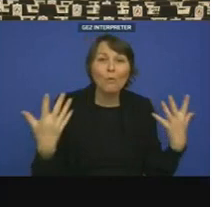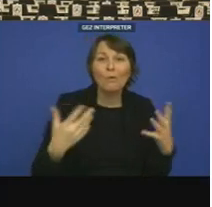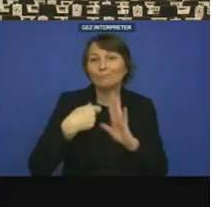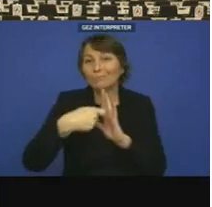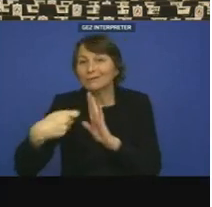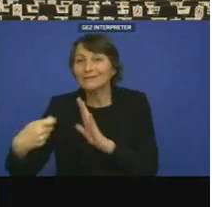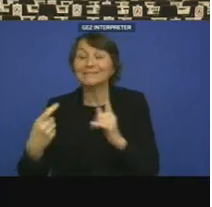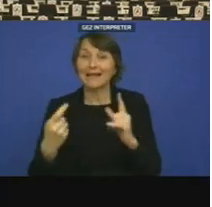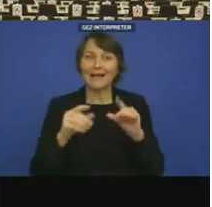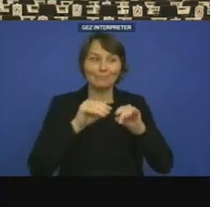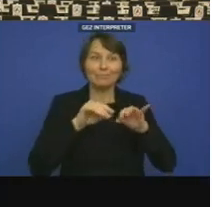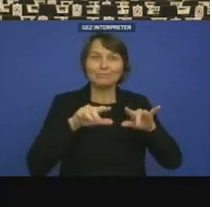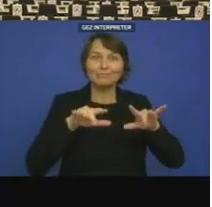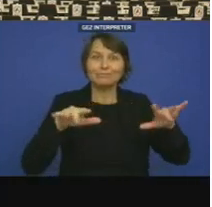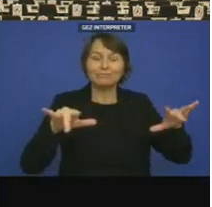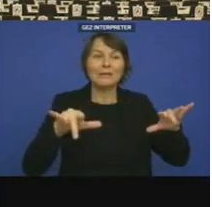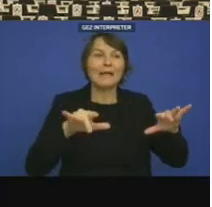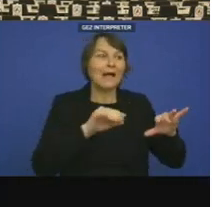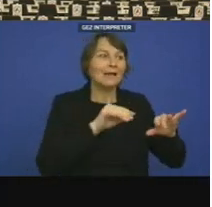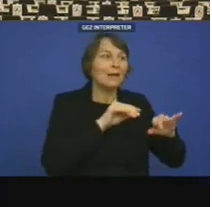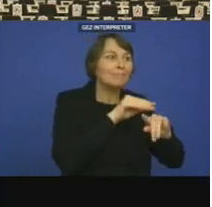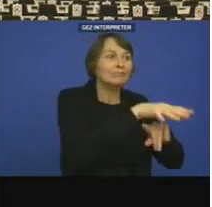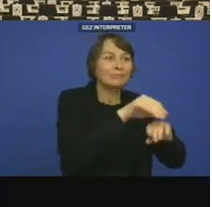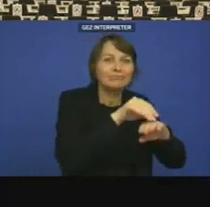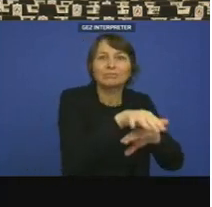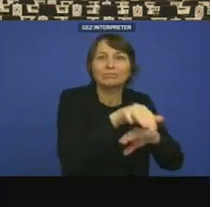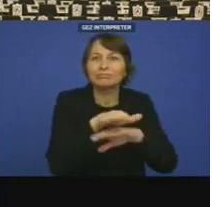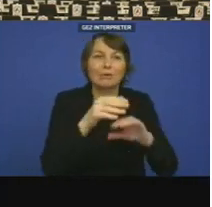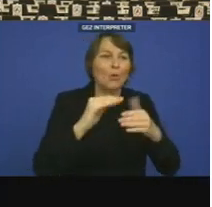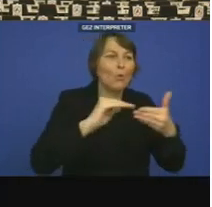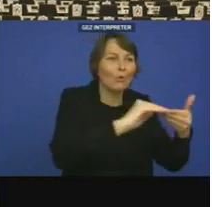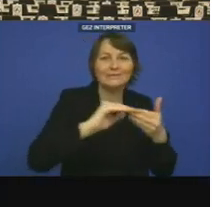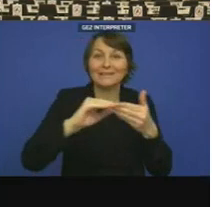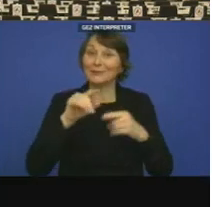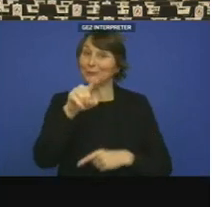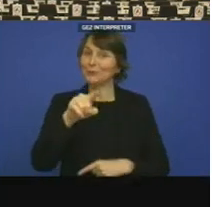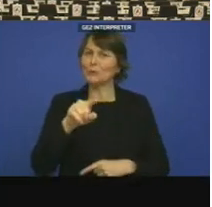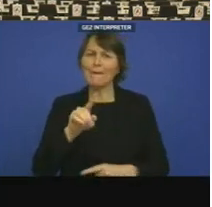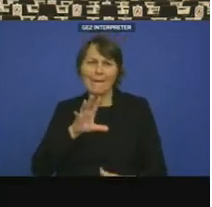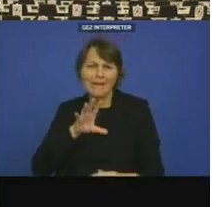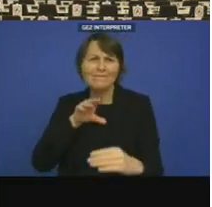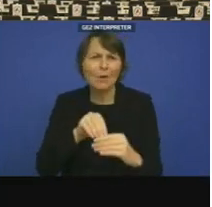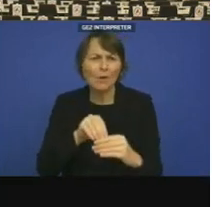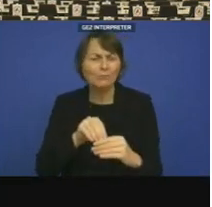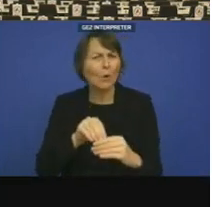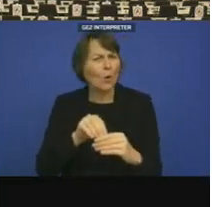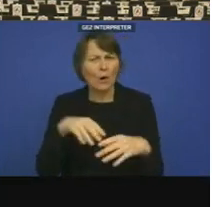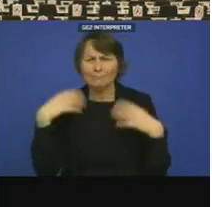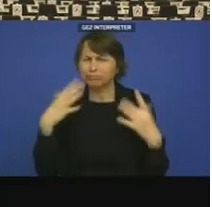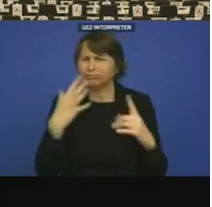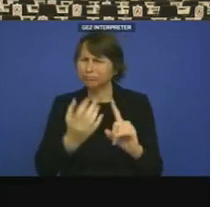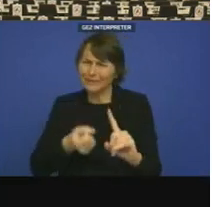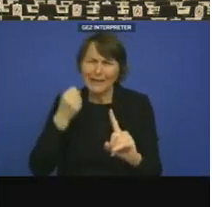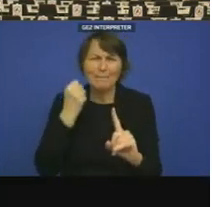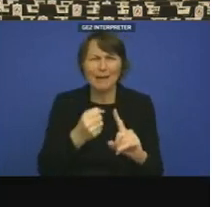more organizations. Your dedication and commitment is having a real impact, and this budget increase is a